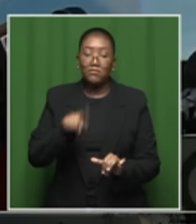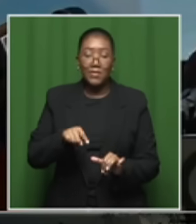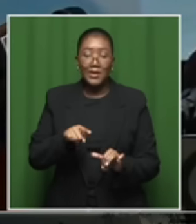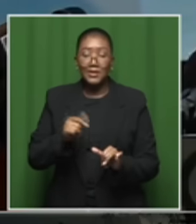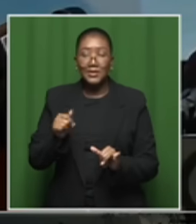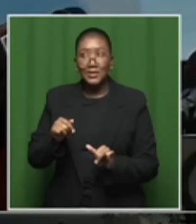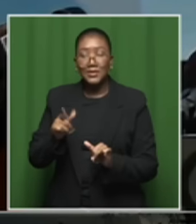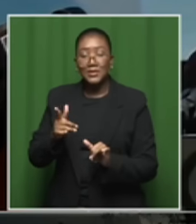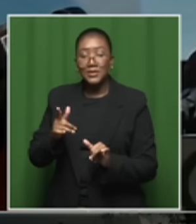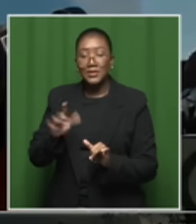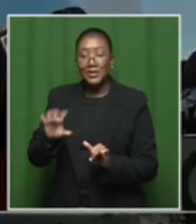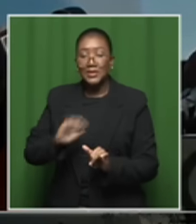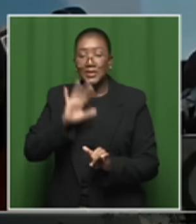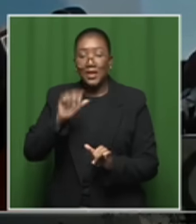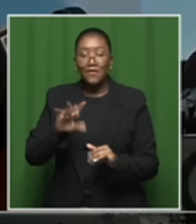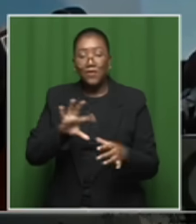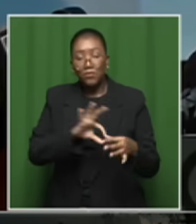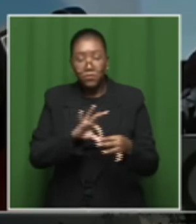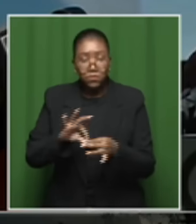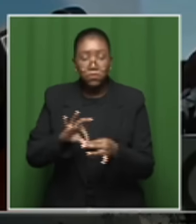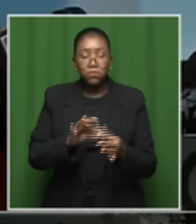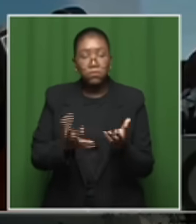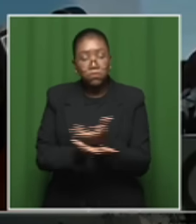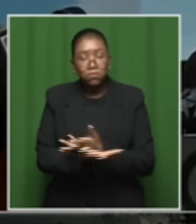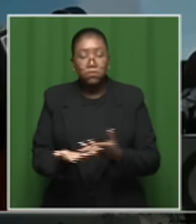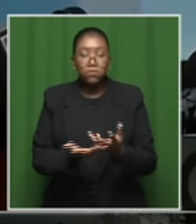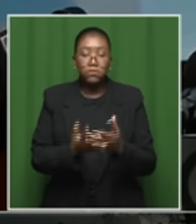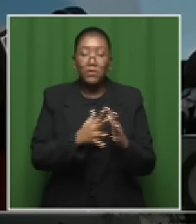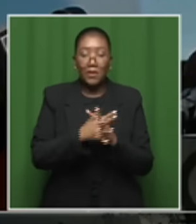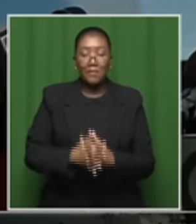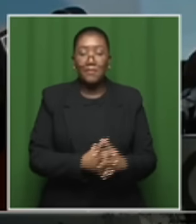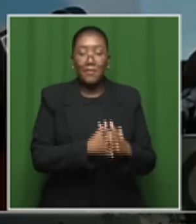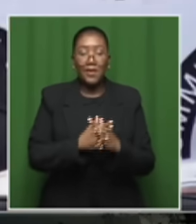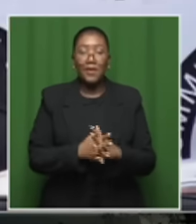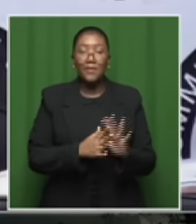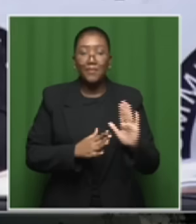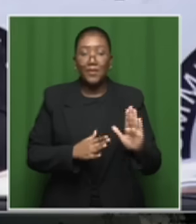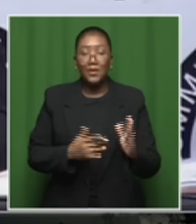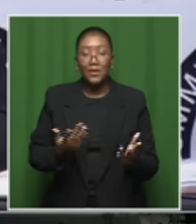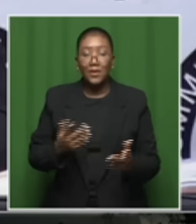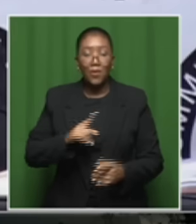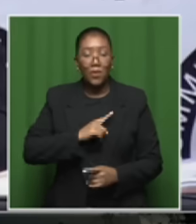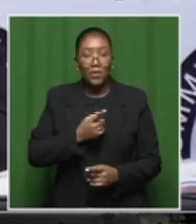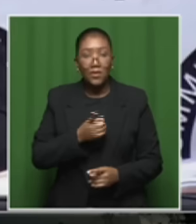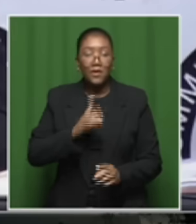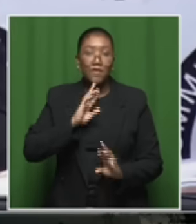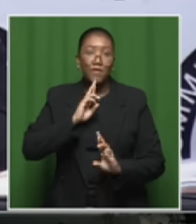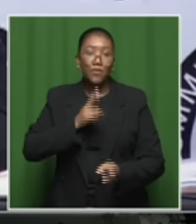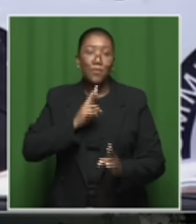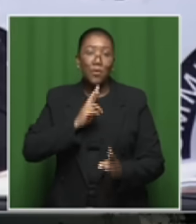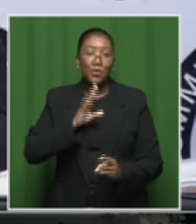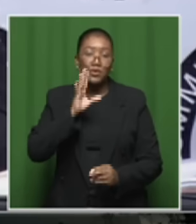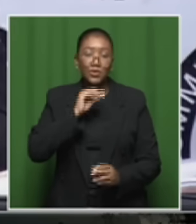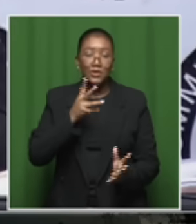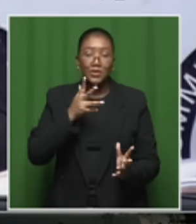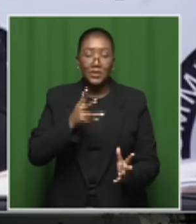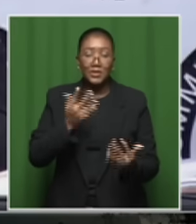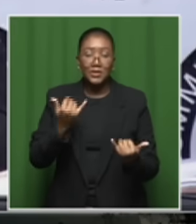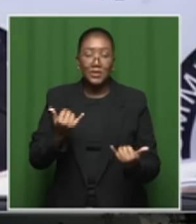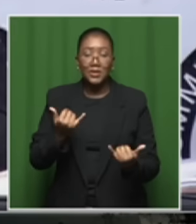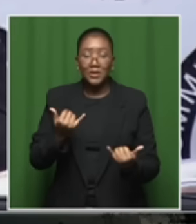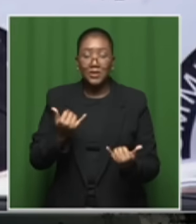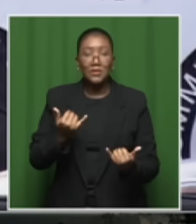with the United States of America. And this is what's happening behind the scenes. That's why there are reports that there's on the table now